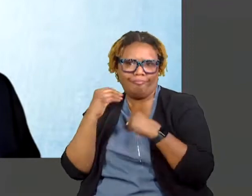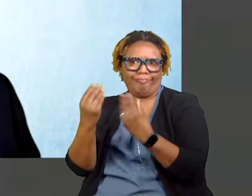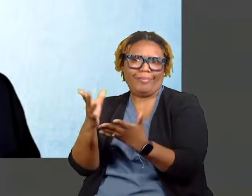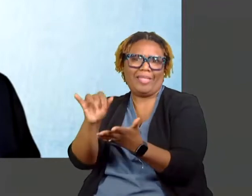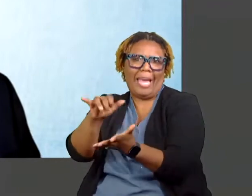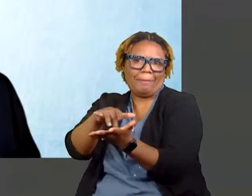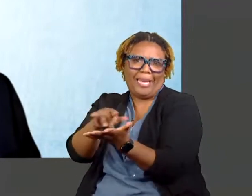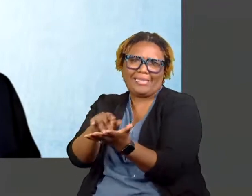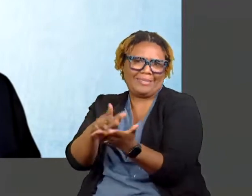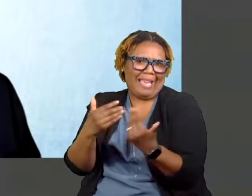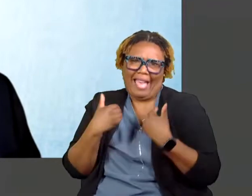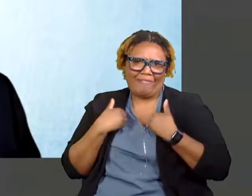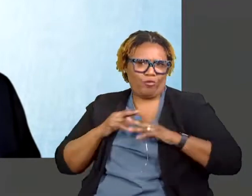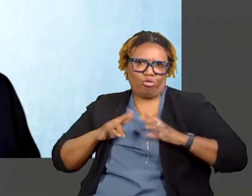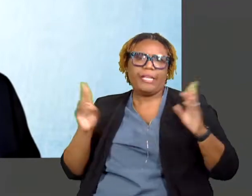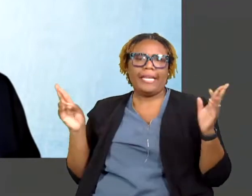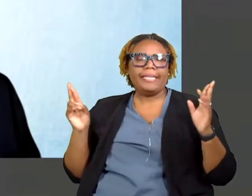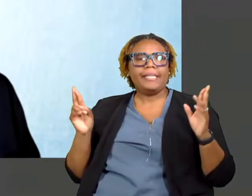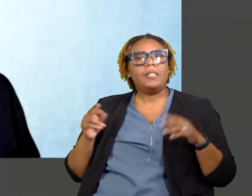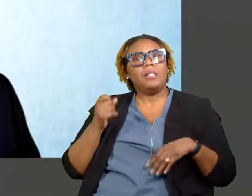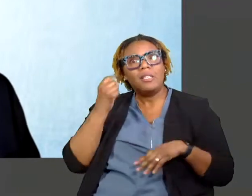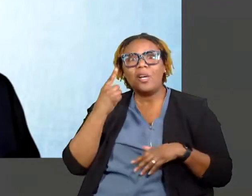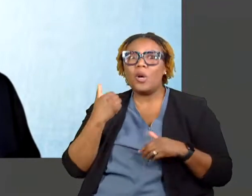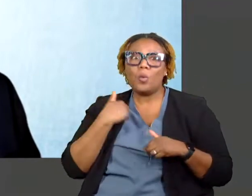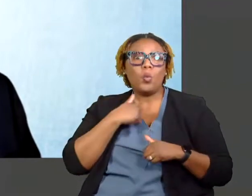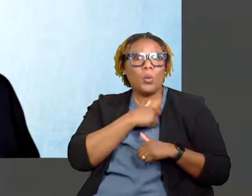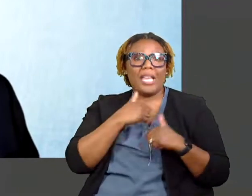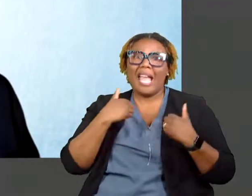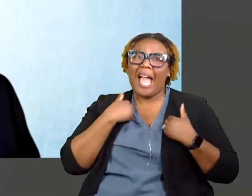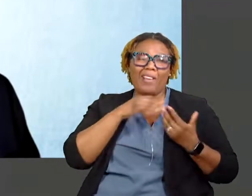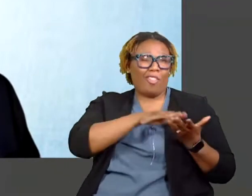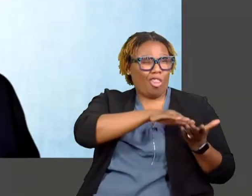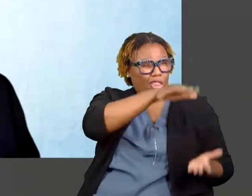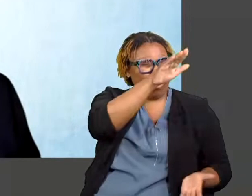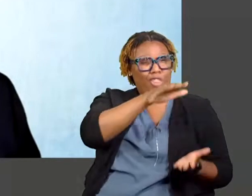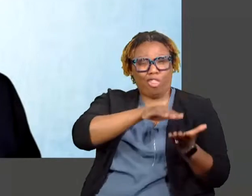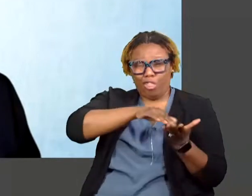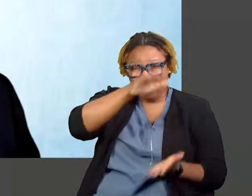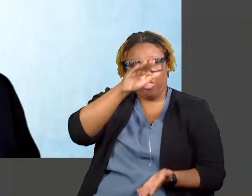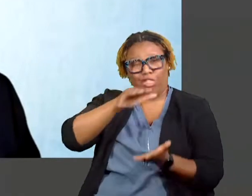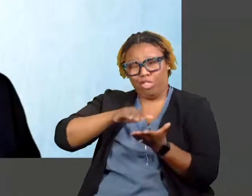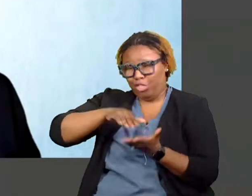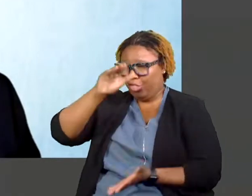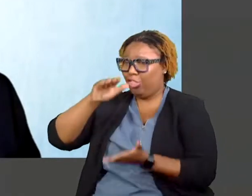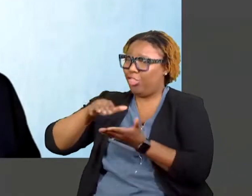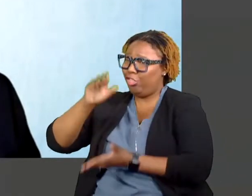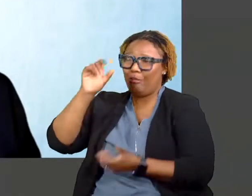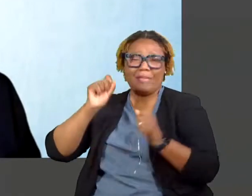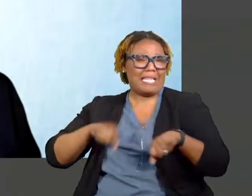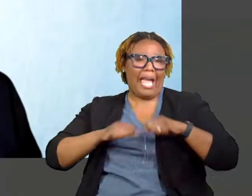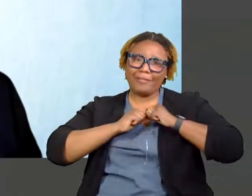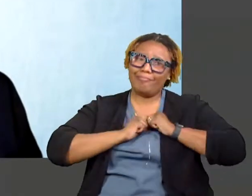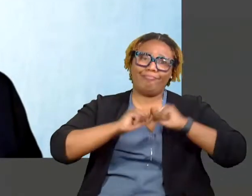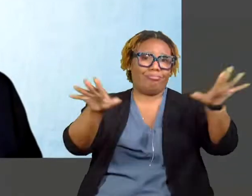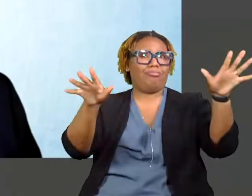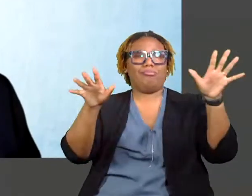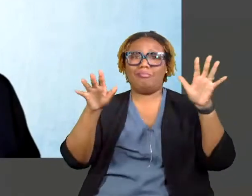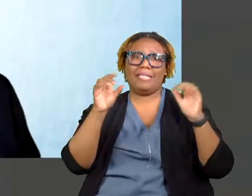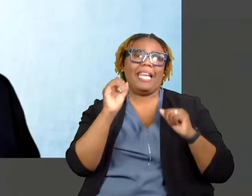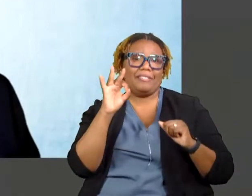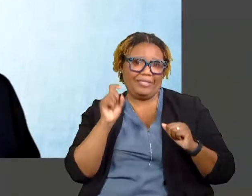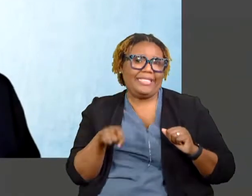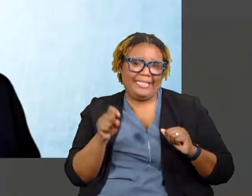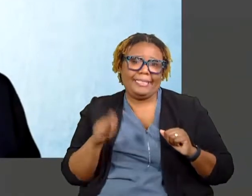supply issues. We do have tens of millions of courses as a safety net that can be sent to states throughout the country if we need